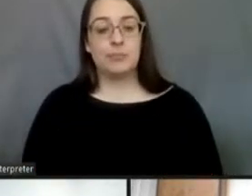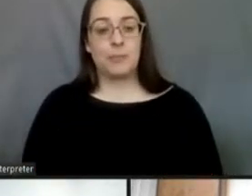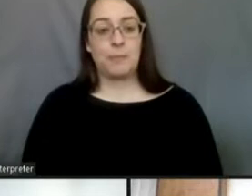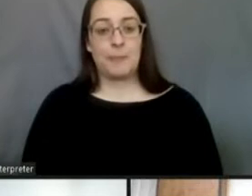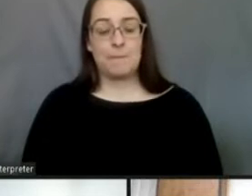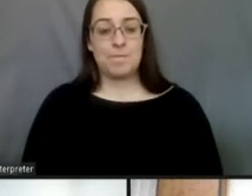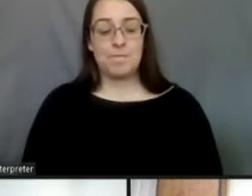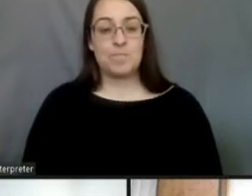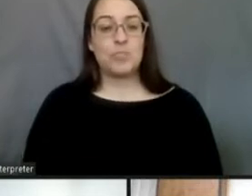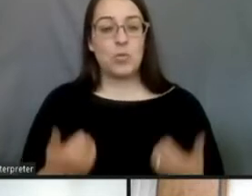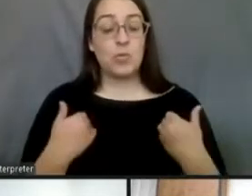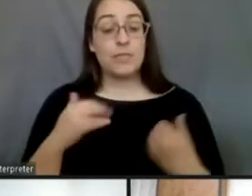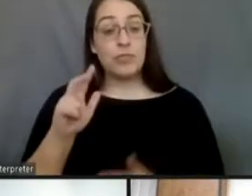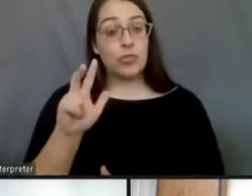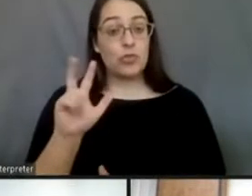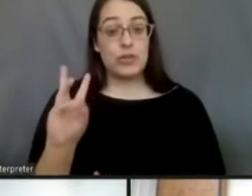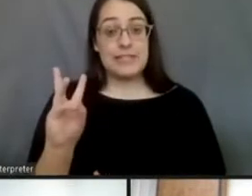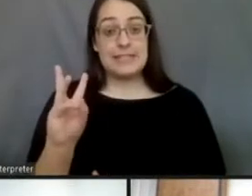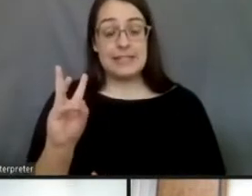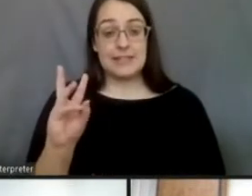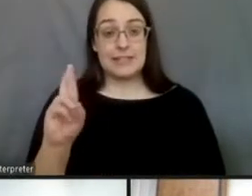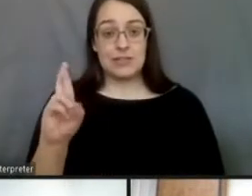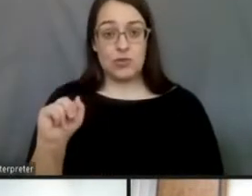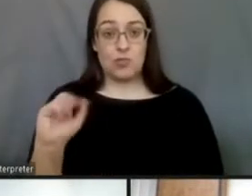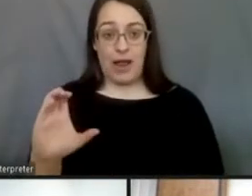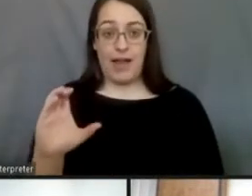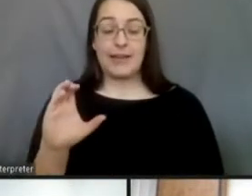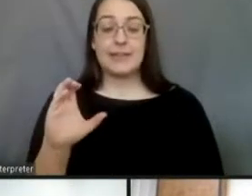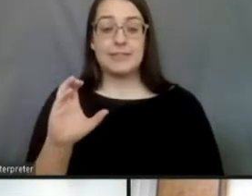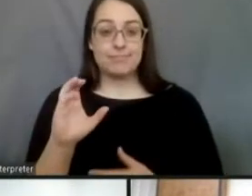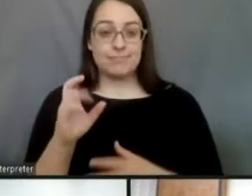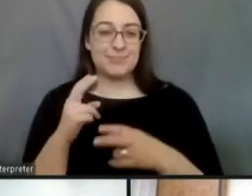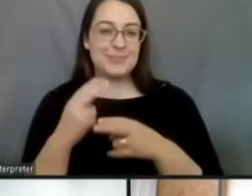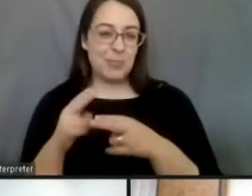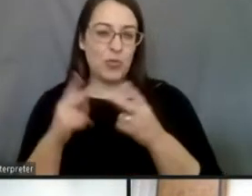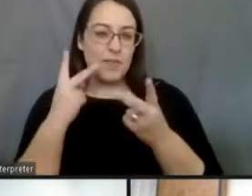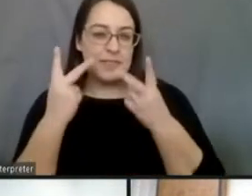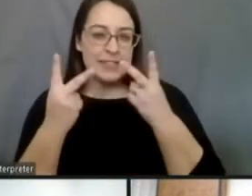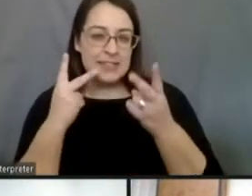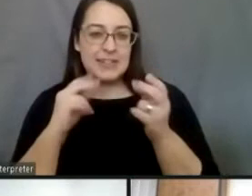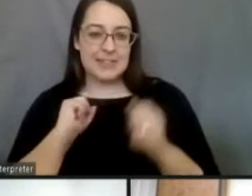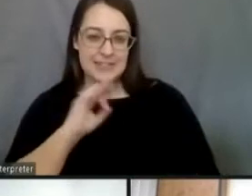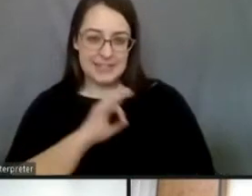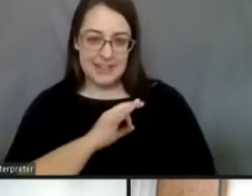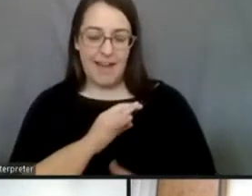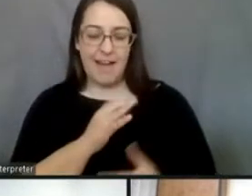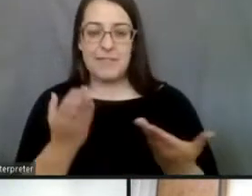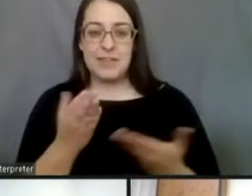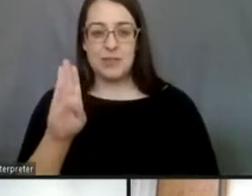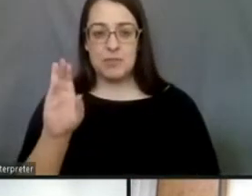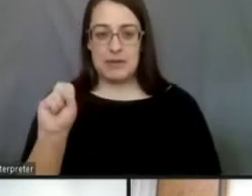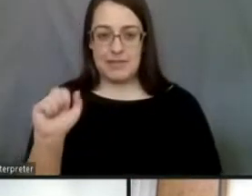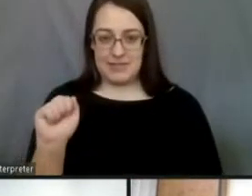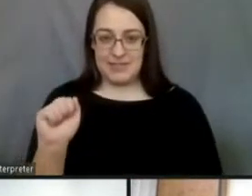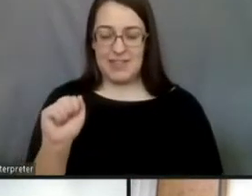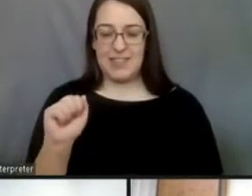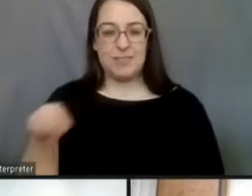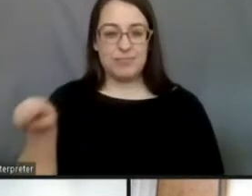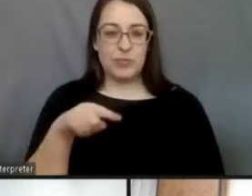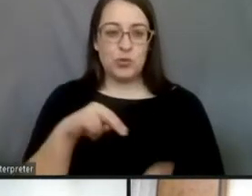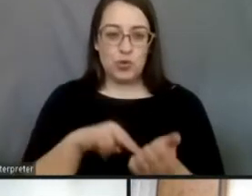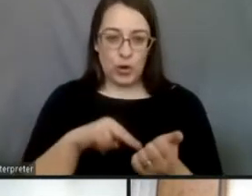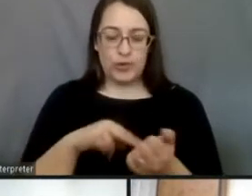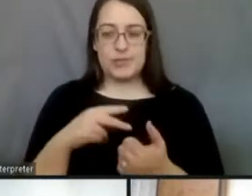to only 36 of our RAC support staff still at BSA. Those are the nurses